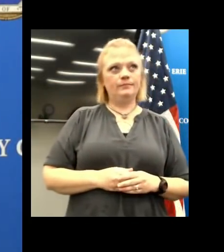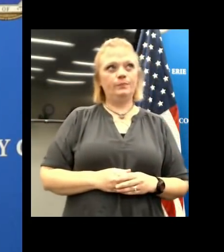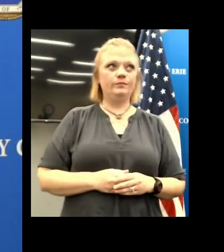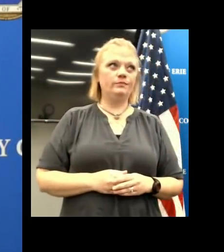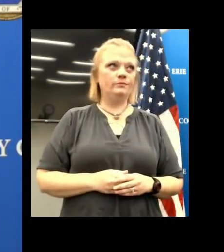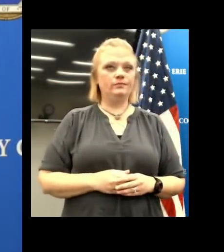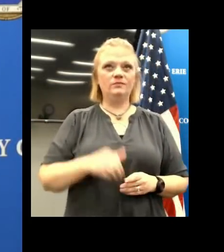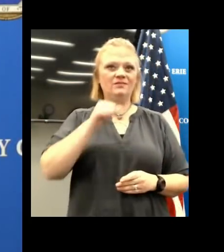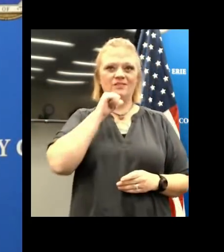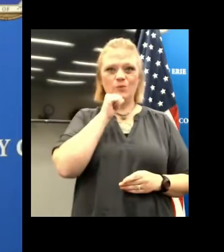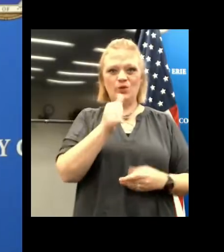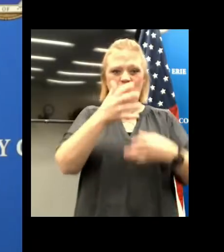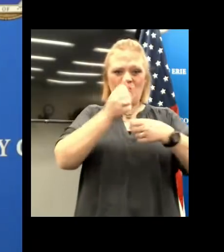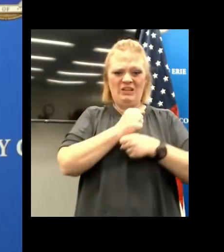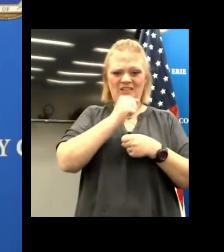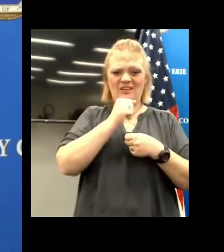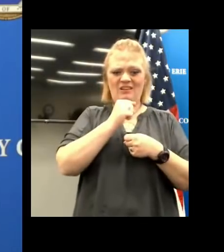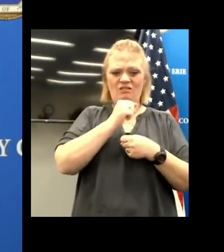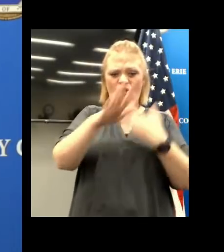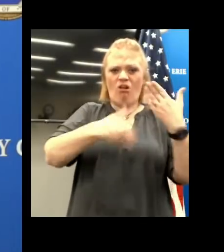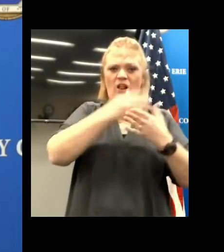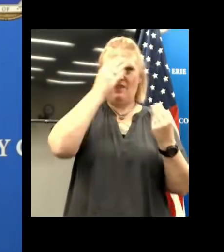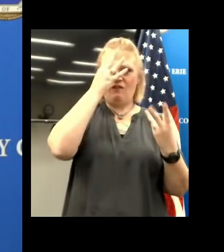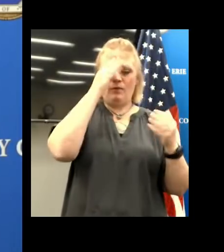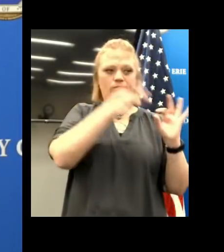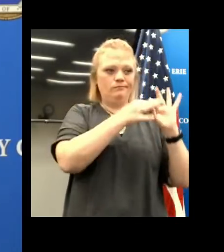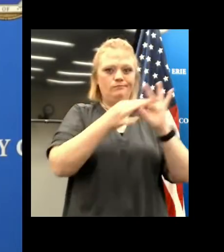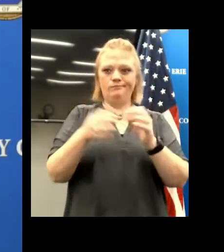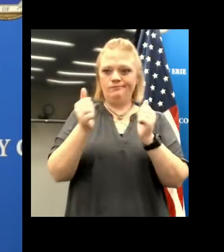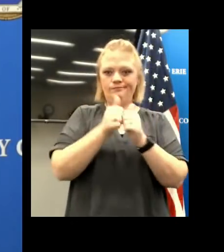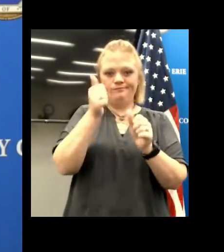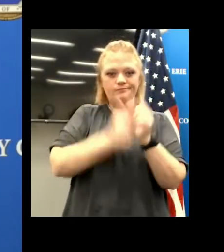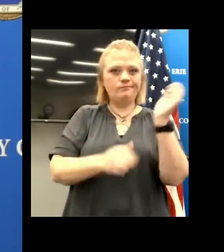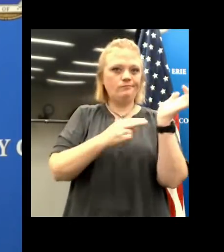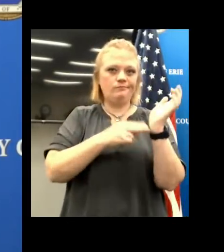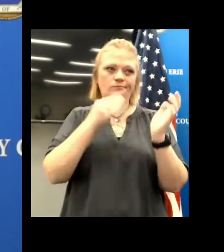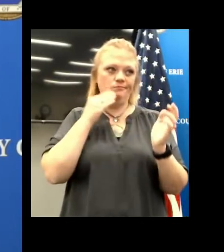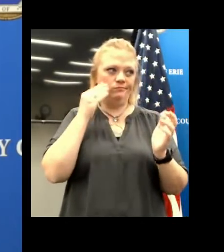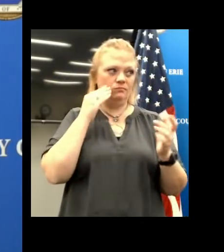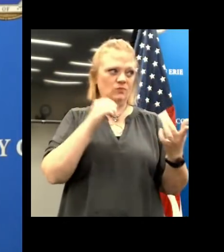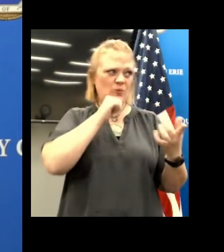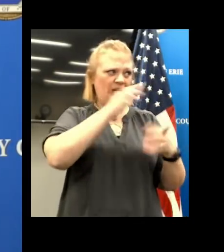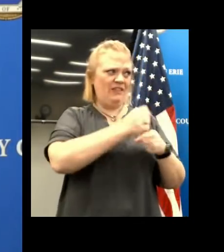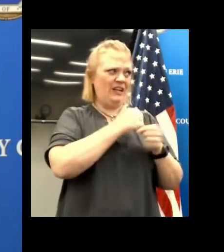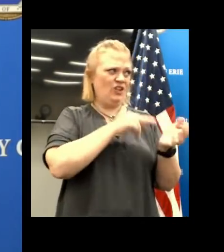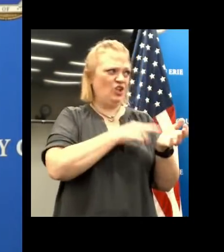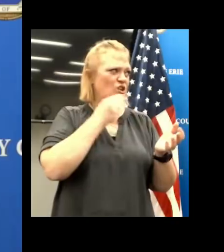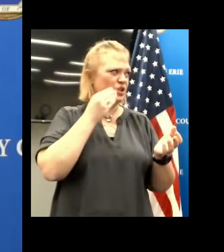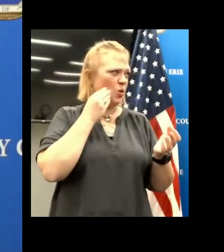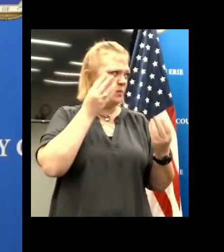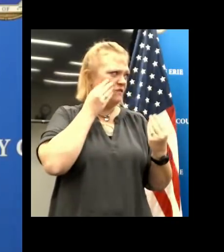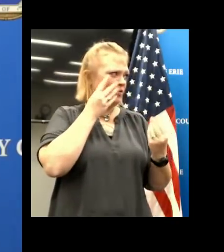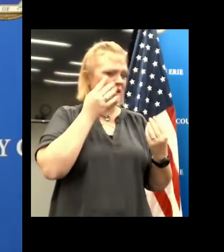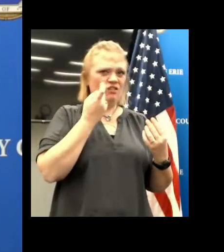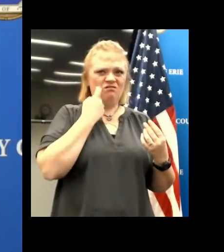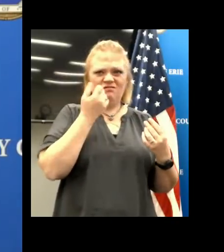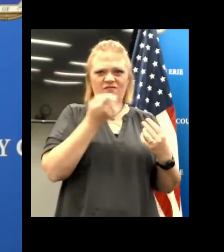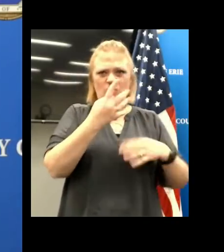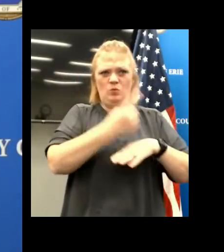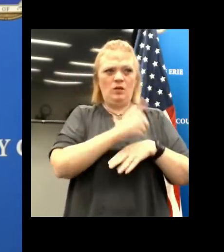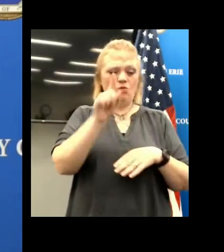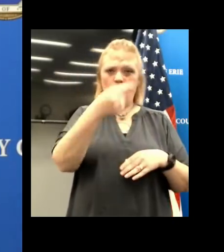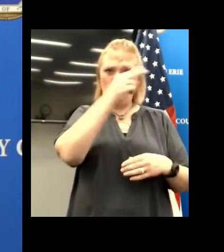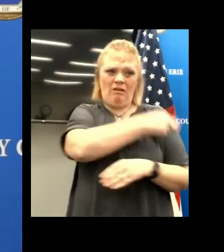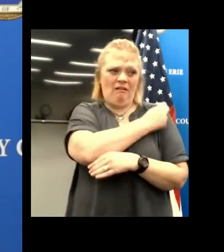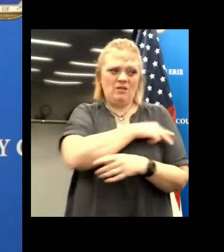We don't get always the information associated with every nursing home. Like we didn't even get the nursing home data the last couple of days. We've got just the hospital data